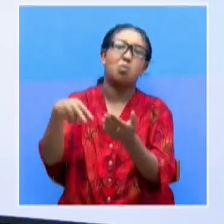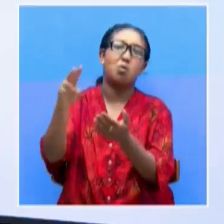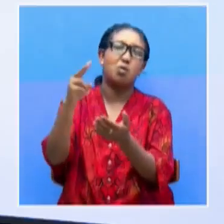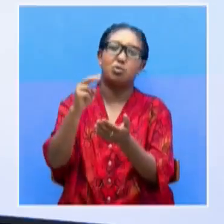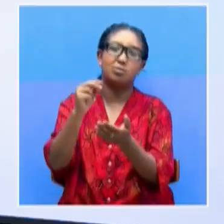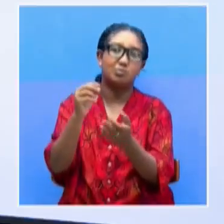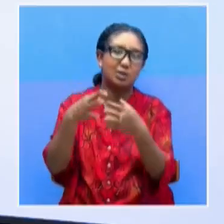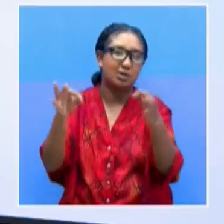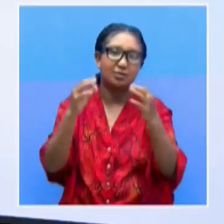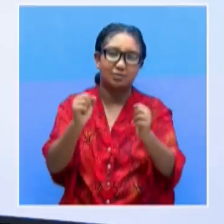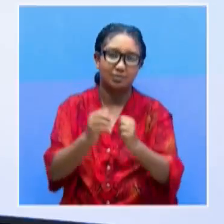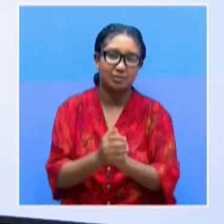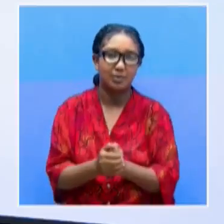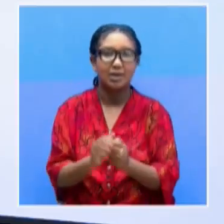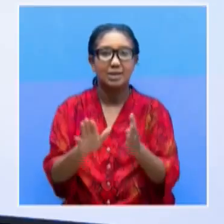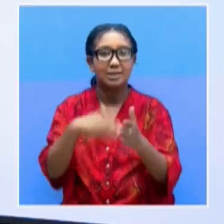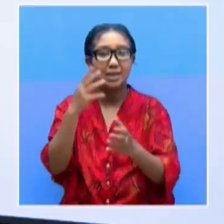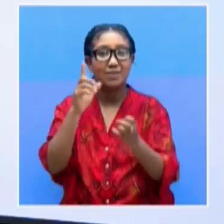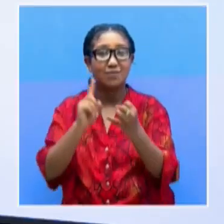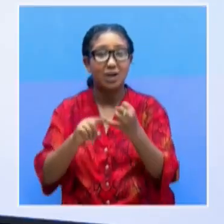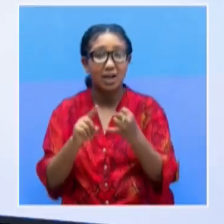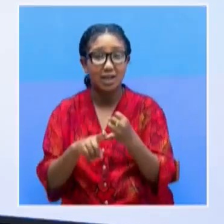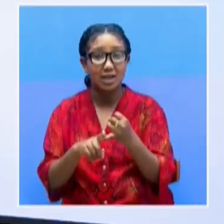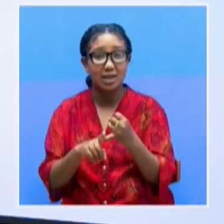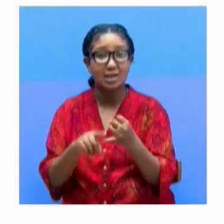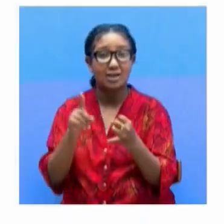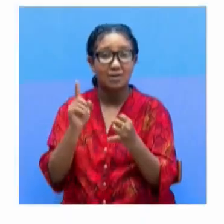matter, all right? And then finally,